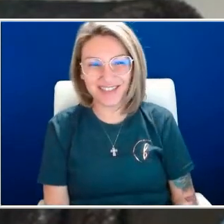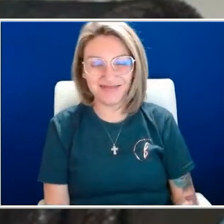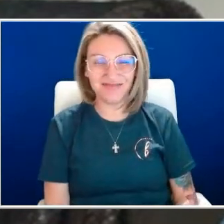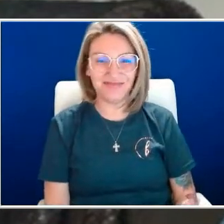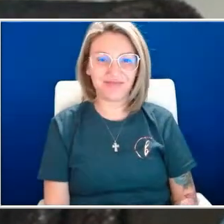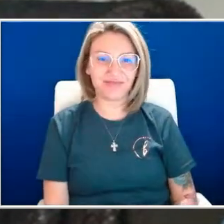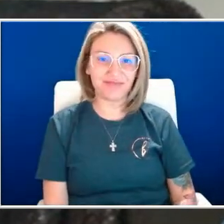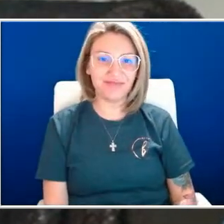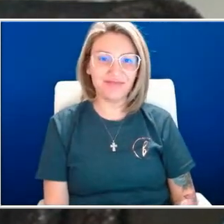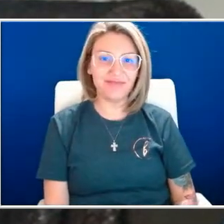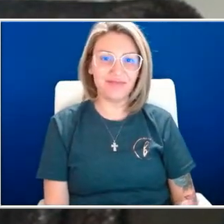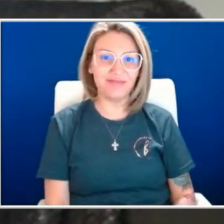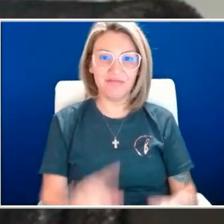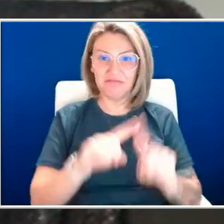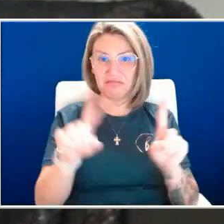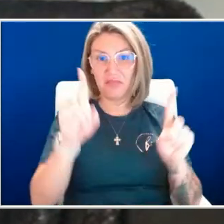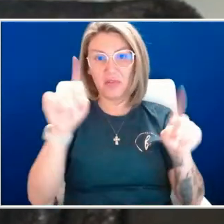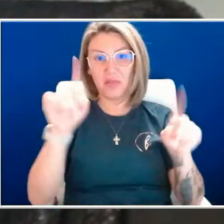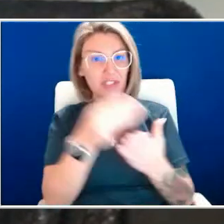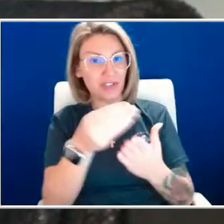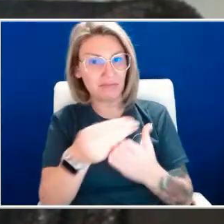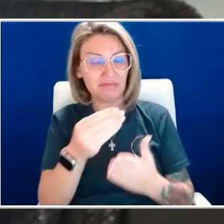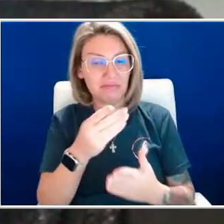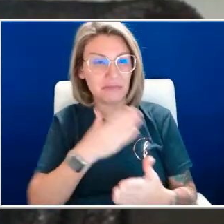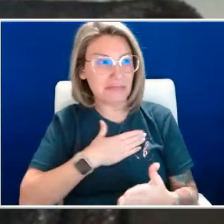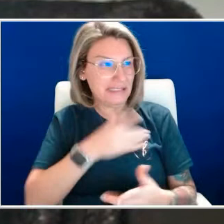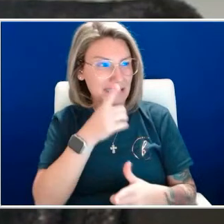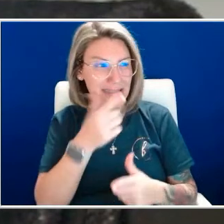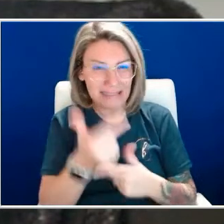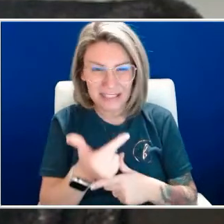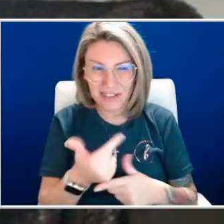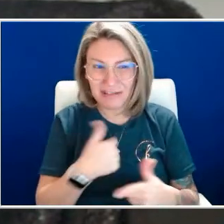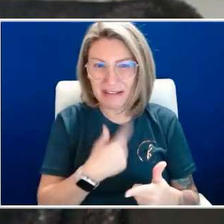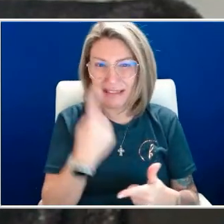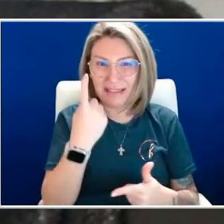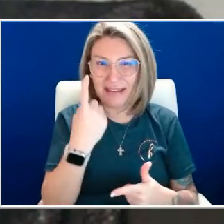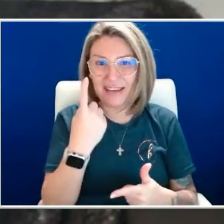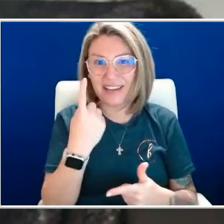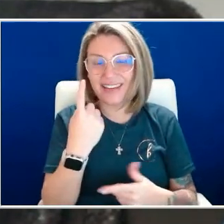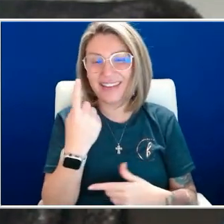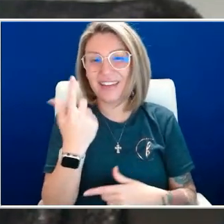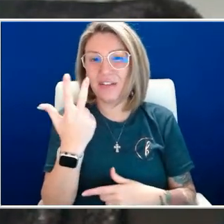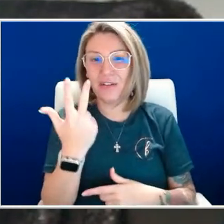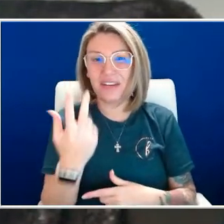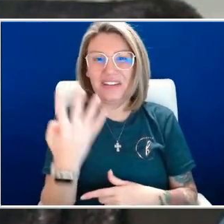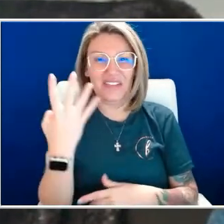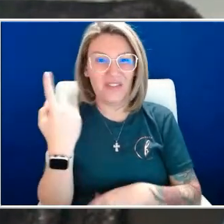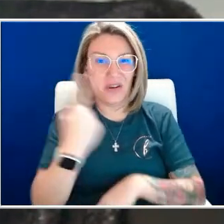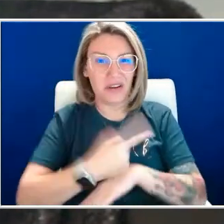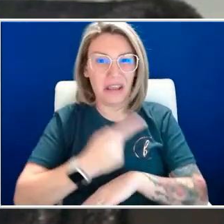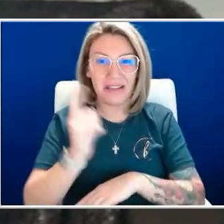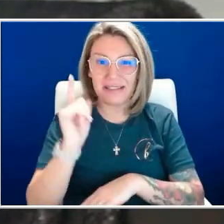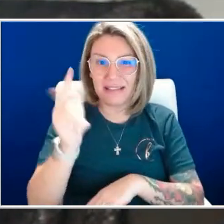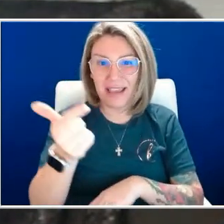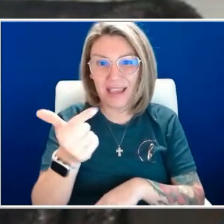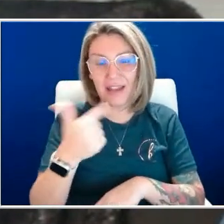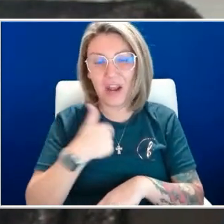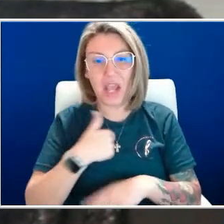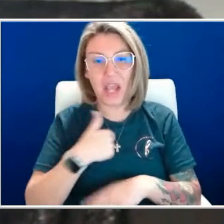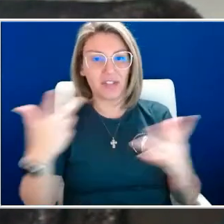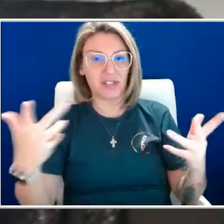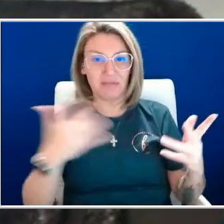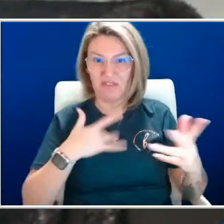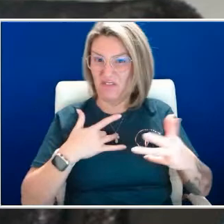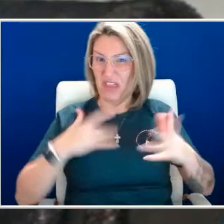But I went shopping with my sister, I think like 3 or 4 days later. And I mean, I've just been feeling